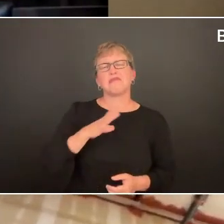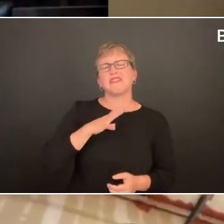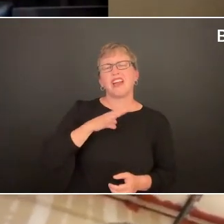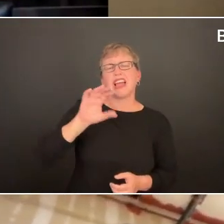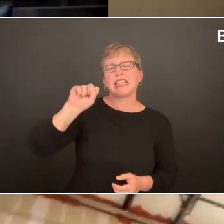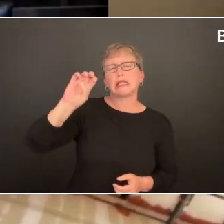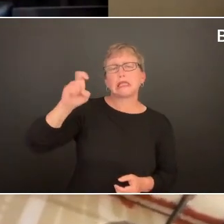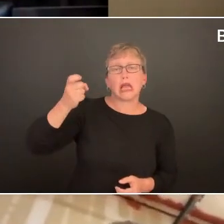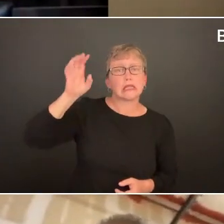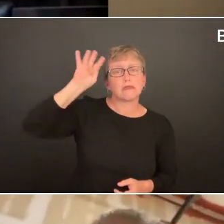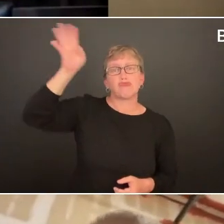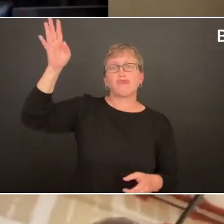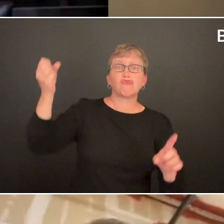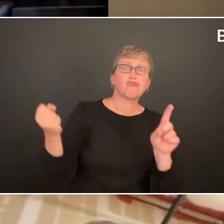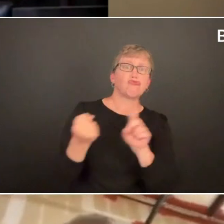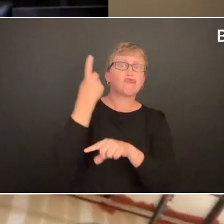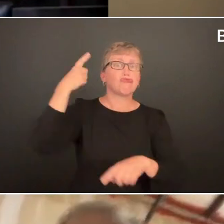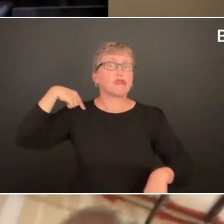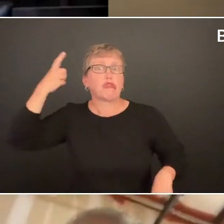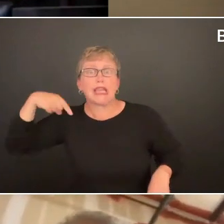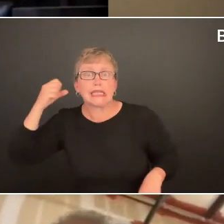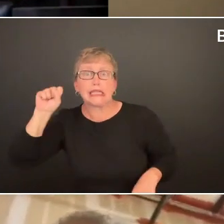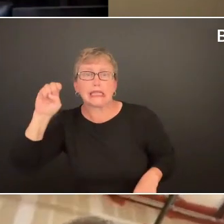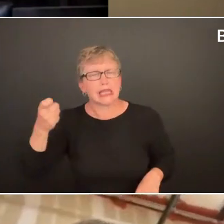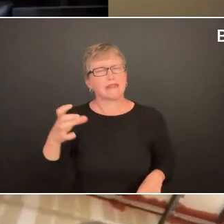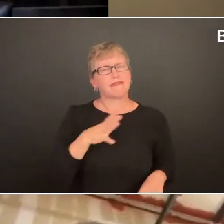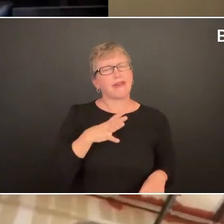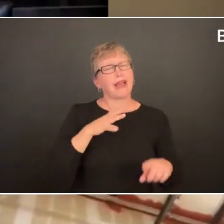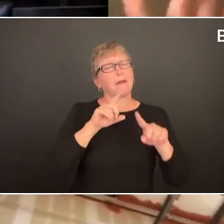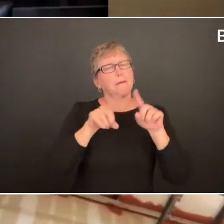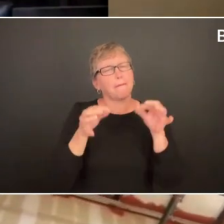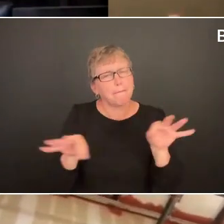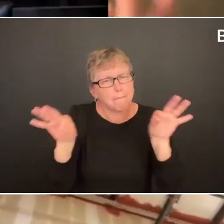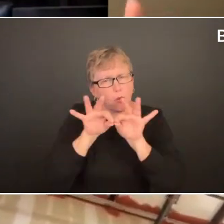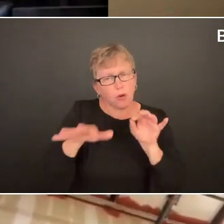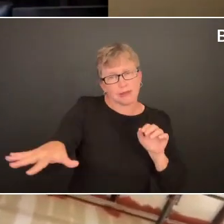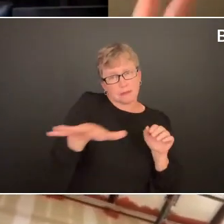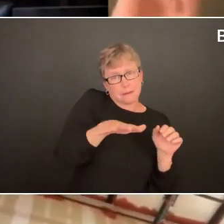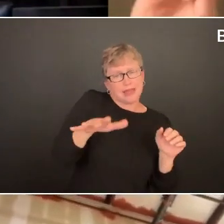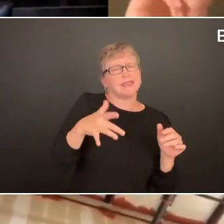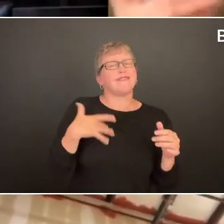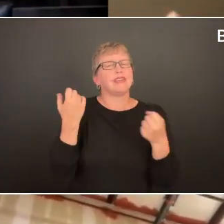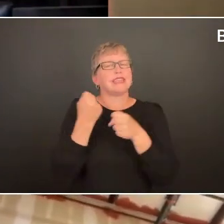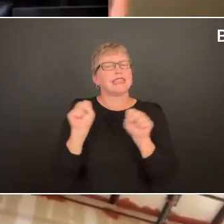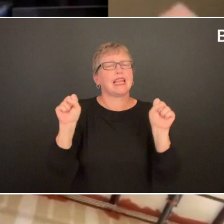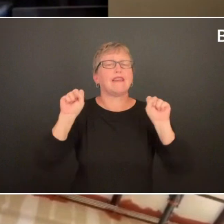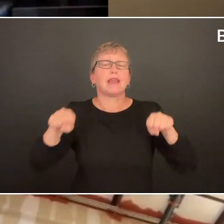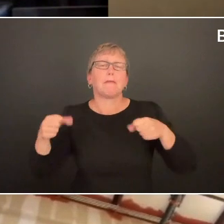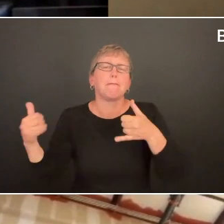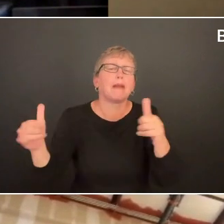that we're safe. Like, we feel like we're safe in a safe things. We could be doing risque, you know, crazy